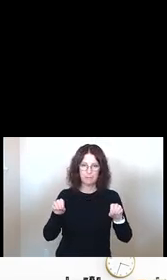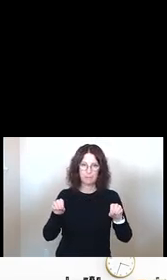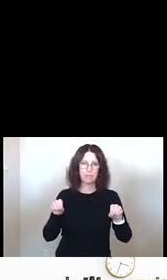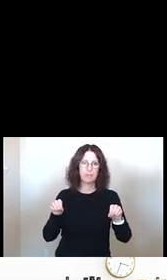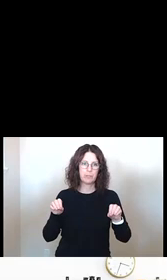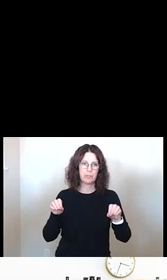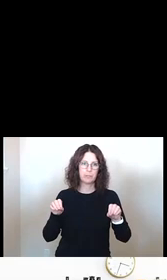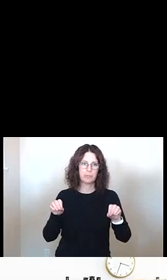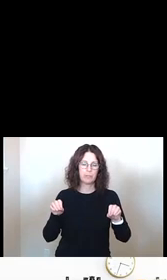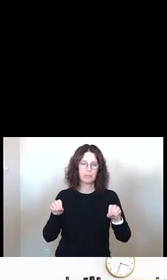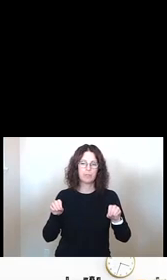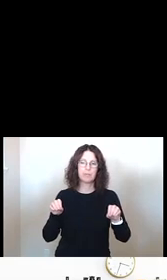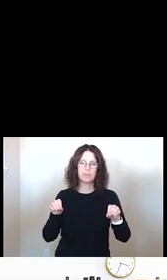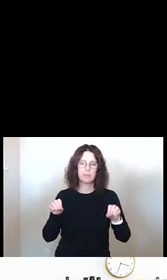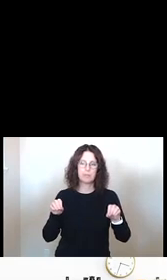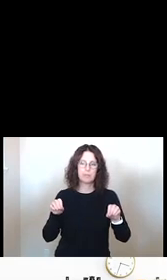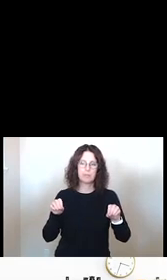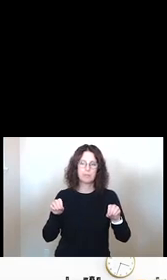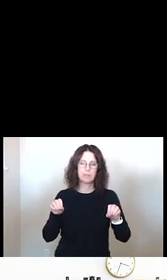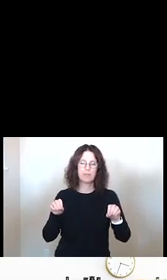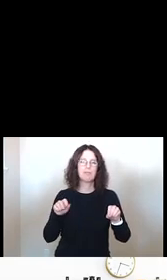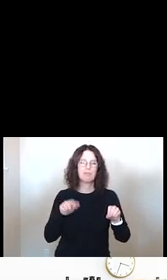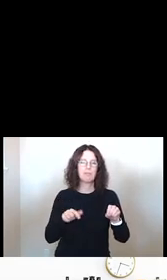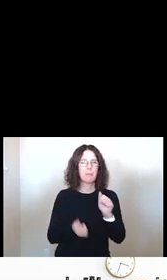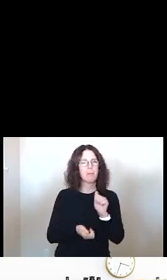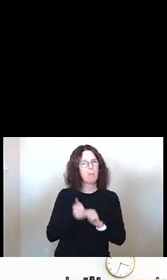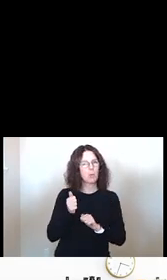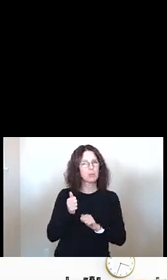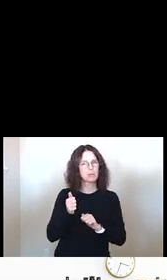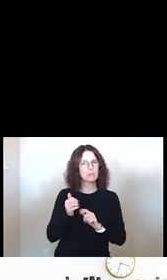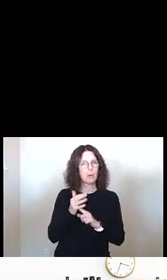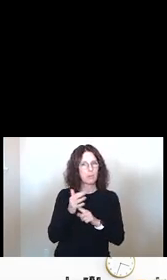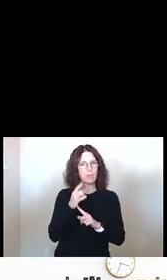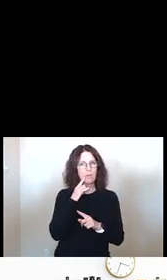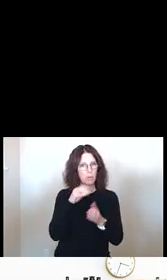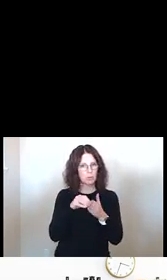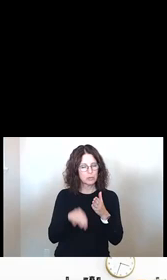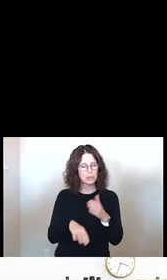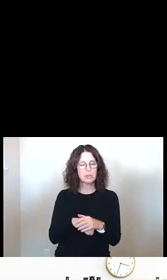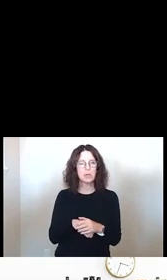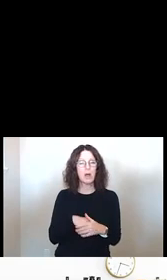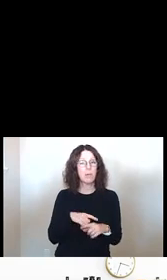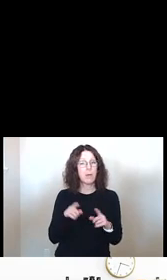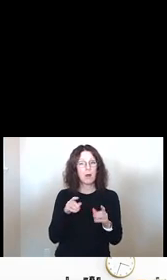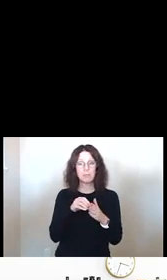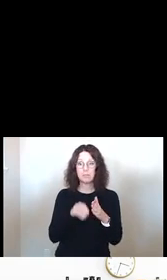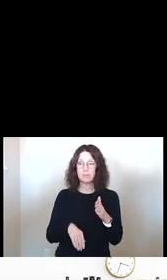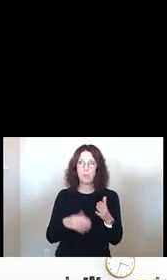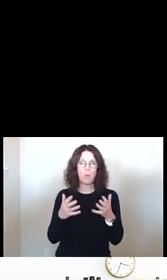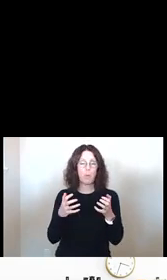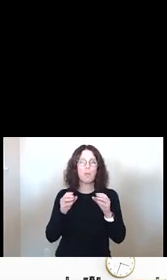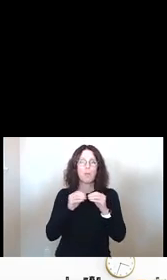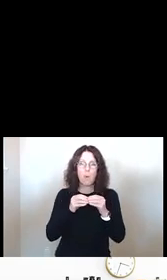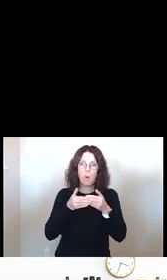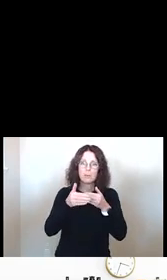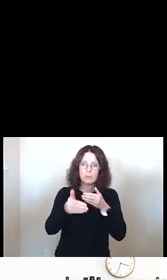is the degree taken by a majority of students. But students who want to go further, particularly students who want to